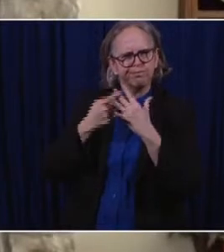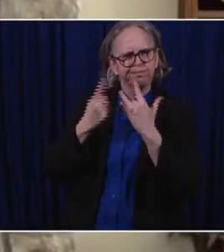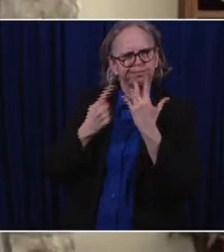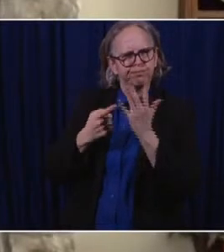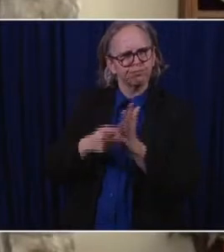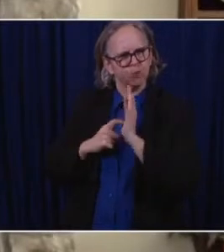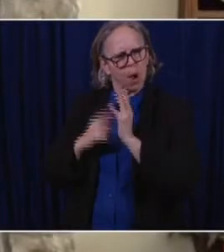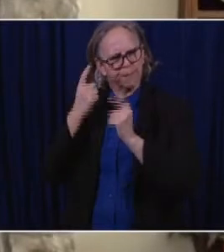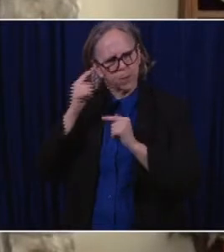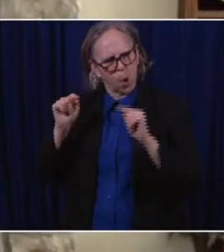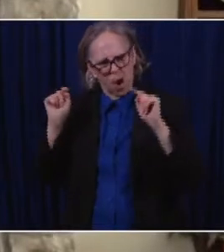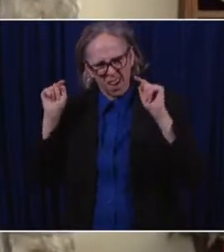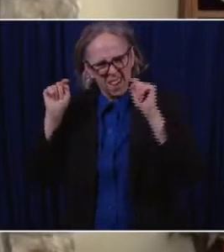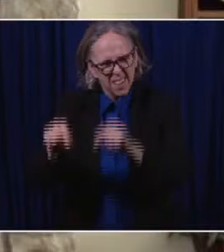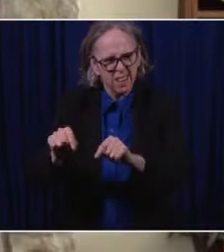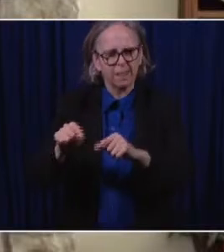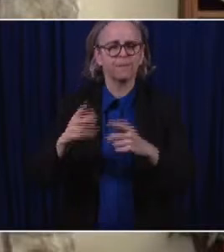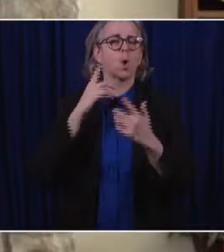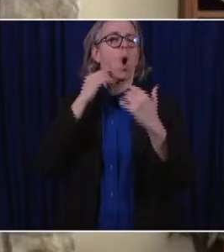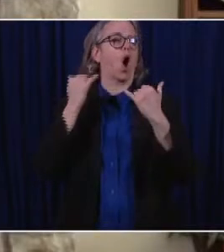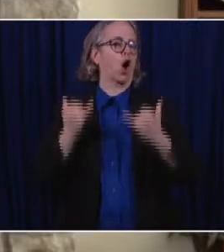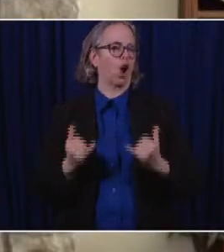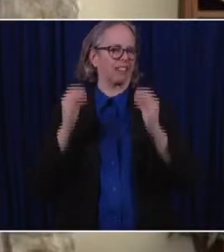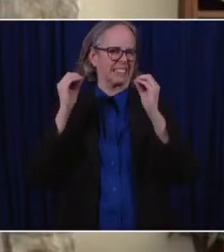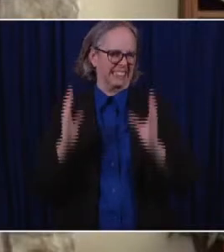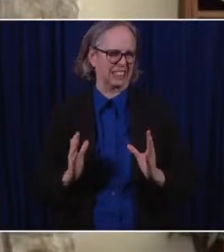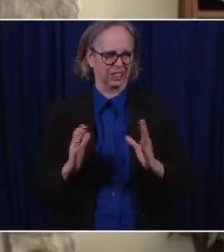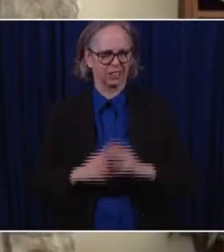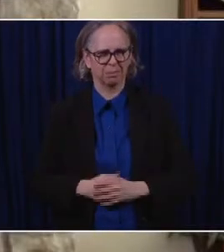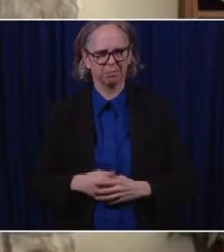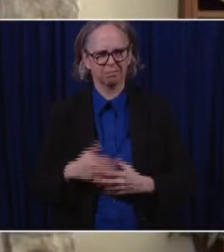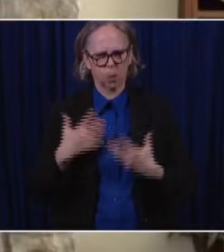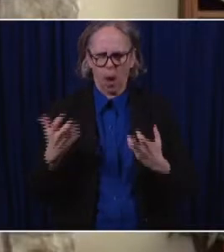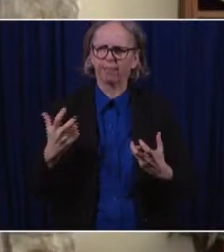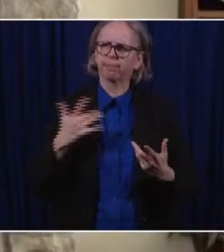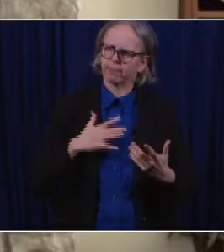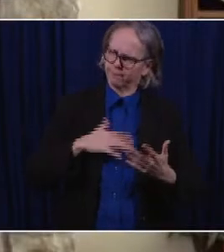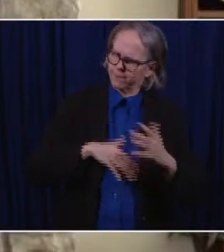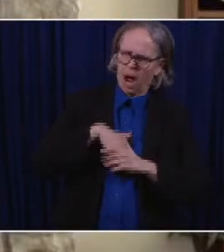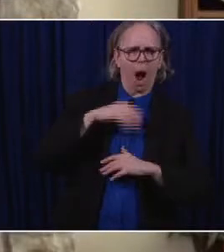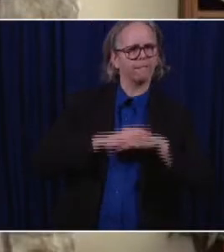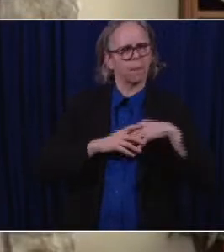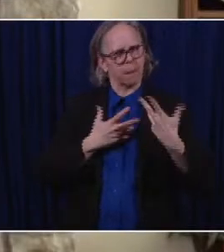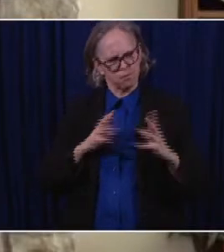will enable people to feel more comfortable when they go back in to teach.